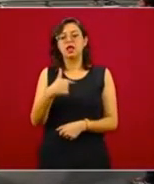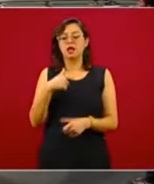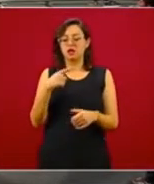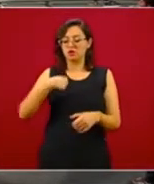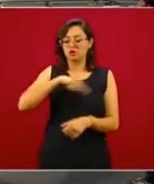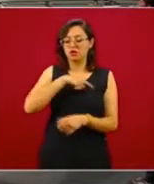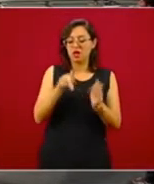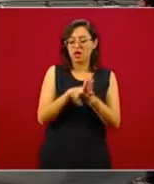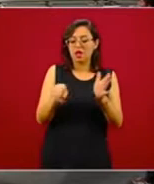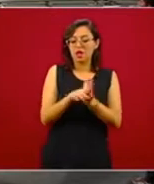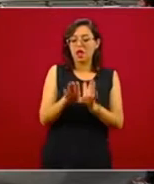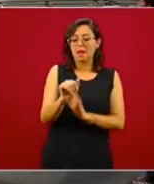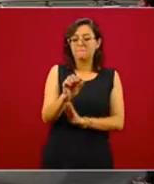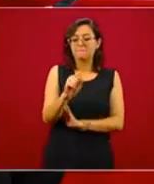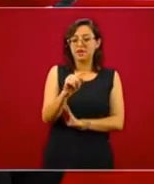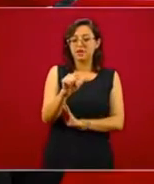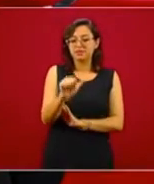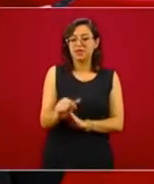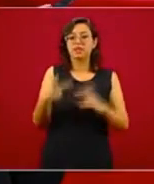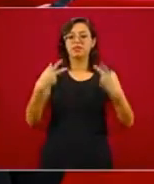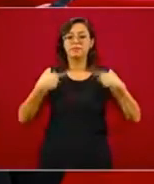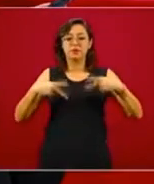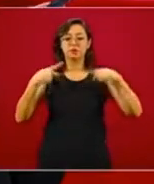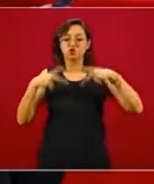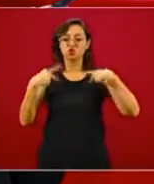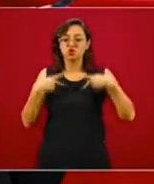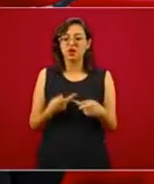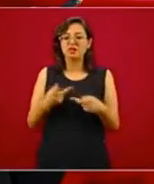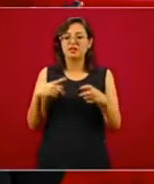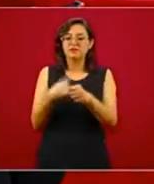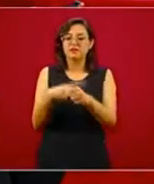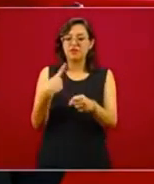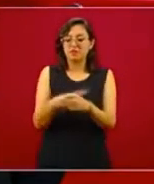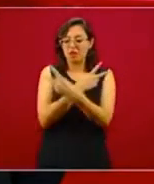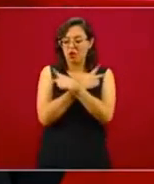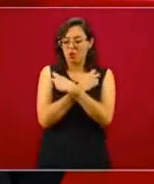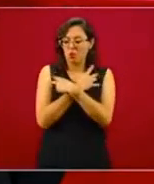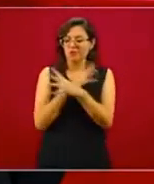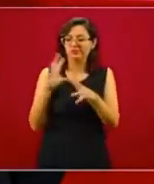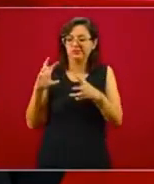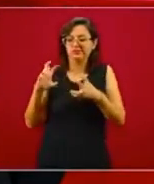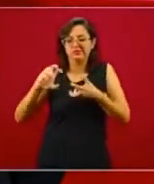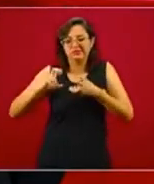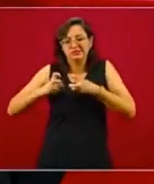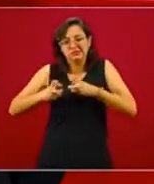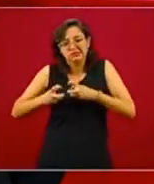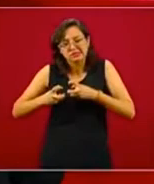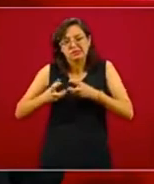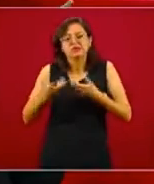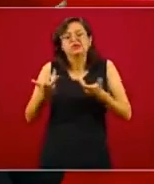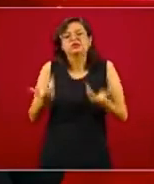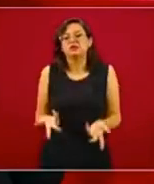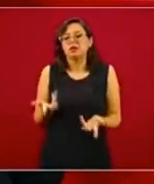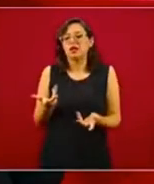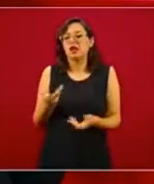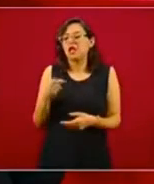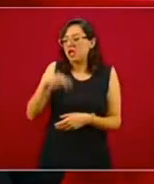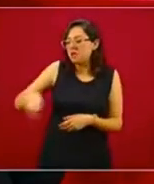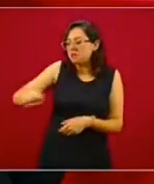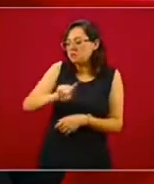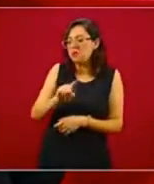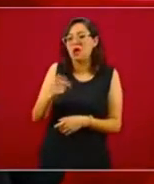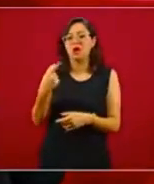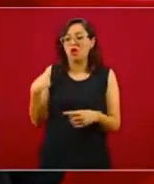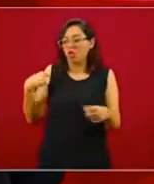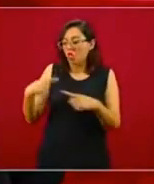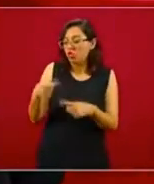a couple of days ago, Basta Journal reported about arthritis patients without receiving